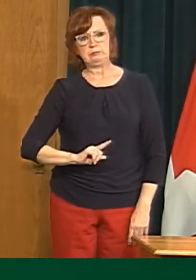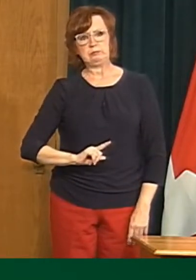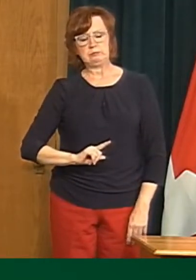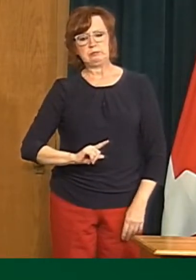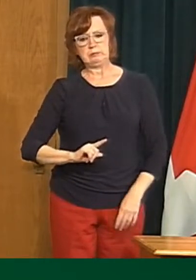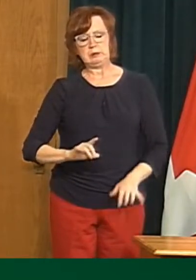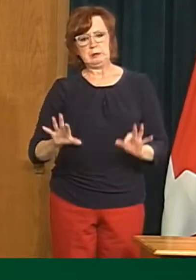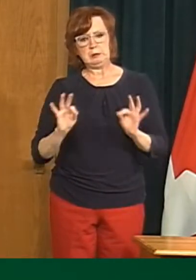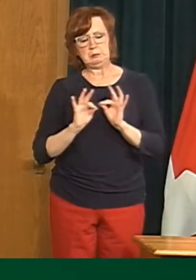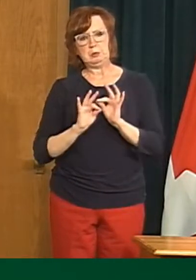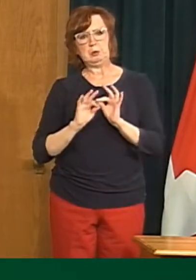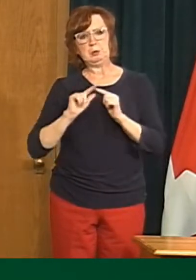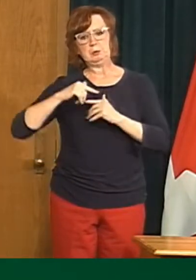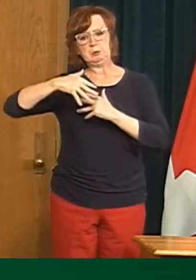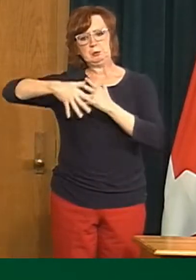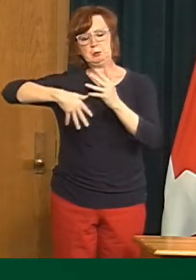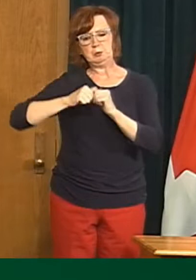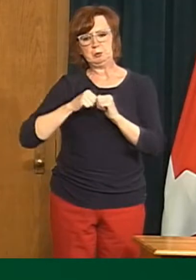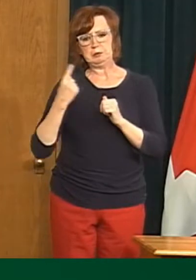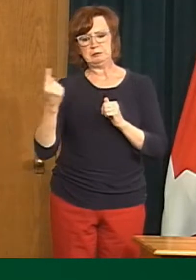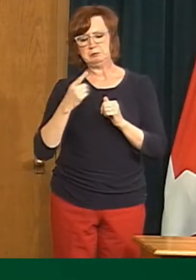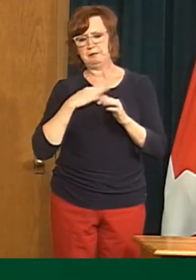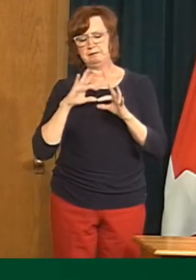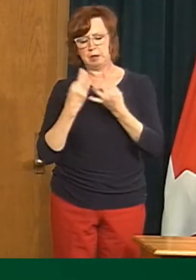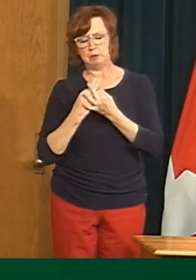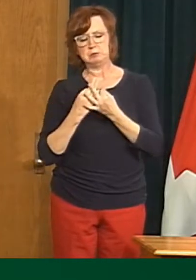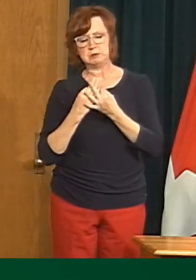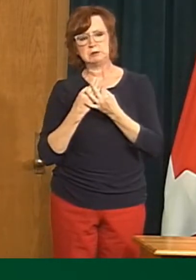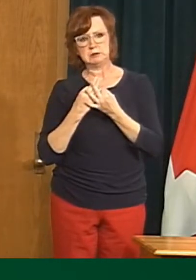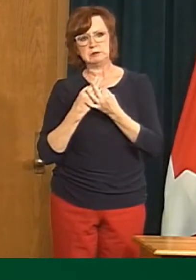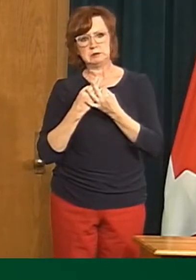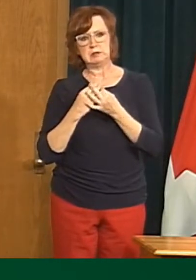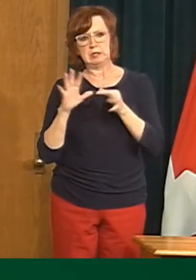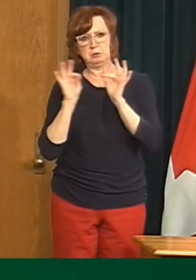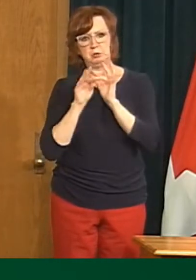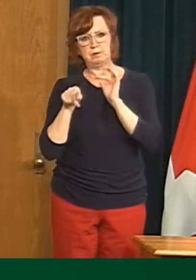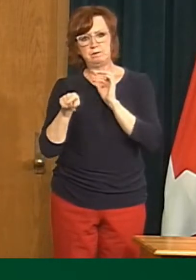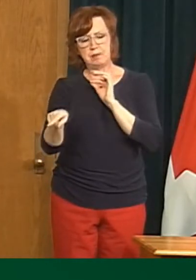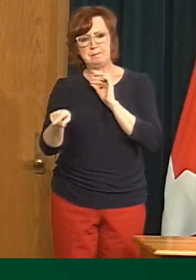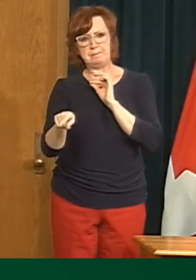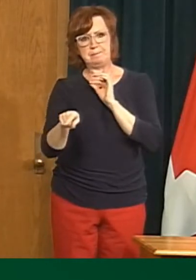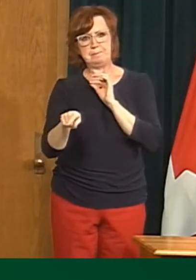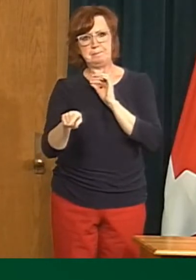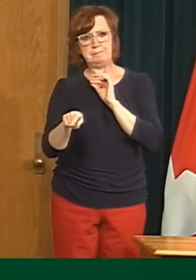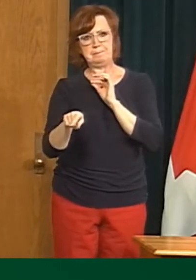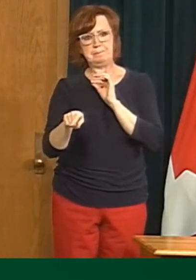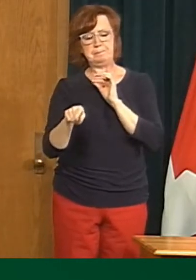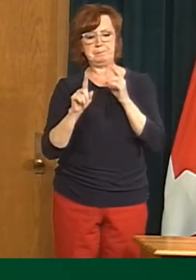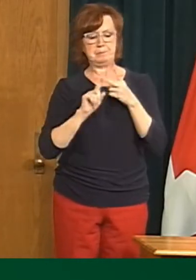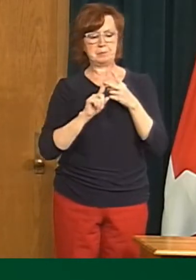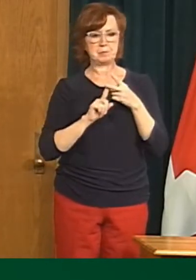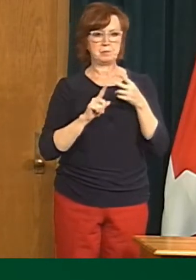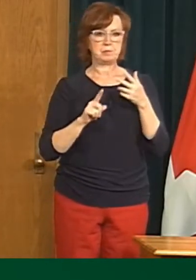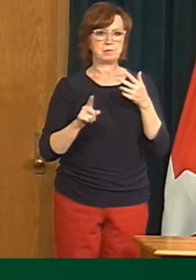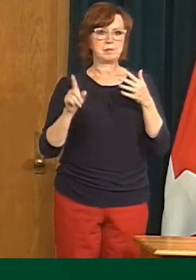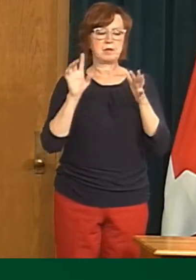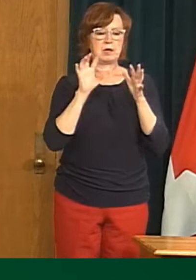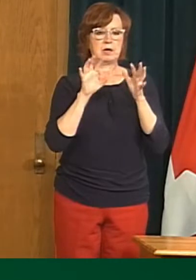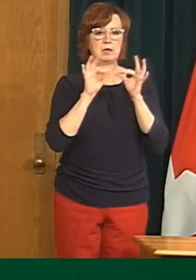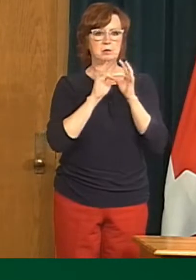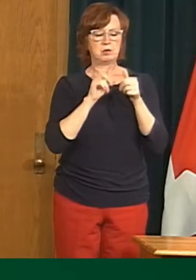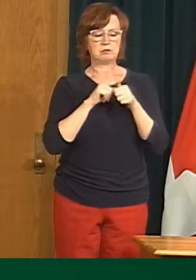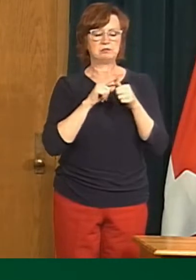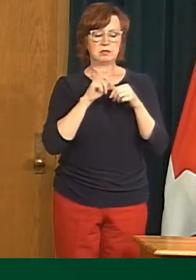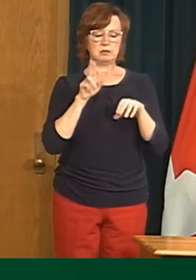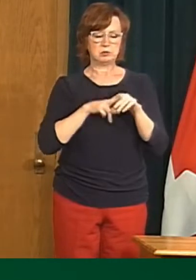could do to potentially, while making sure that safety is paramount for the reasons the Premier said, that loss of lives in